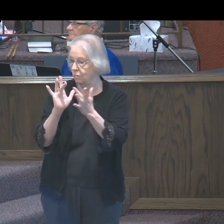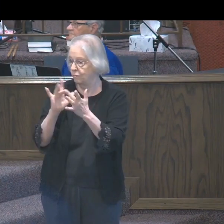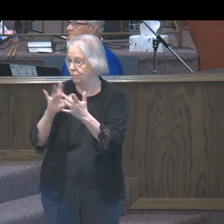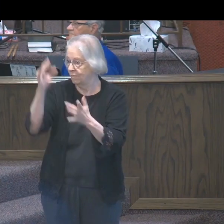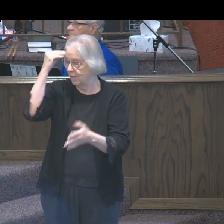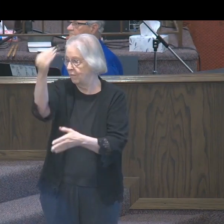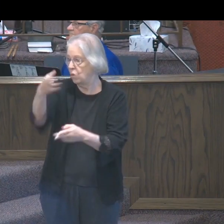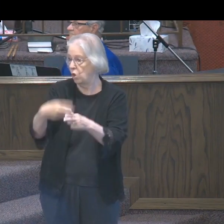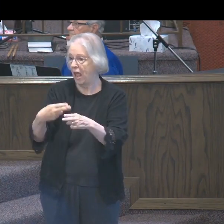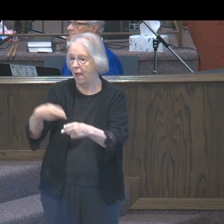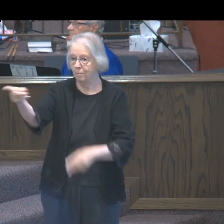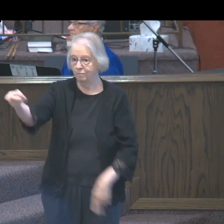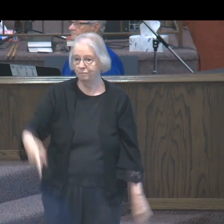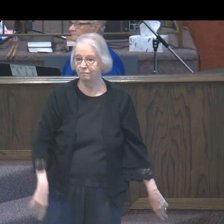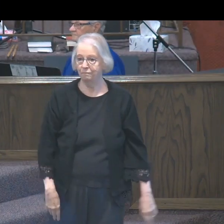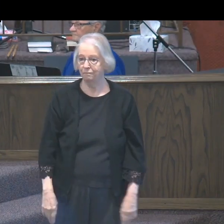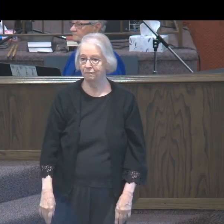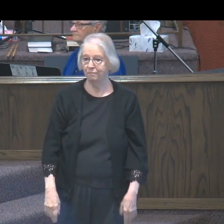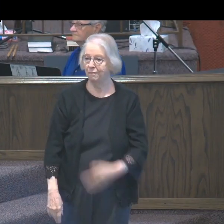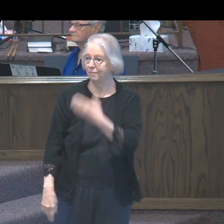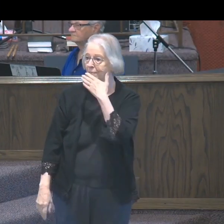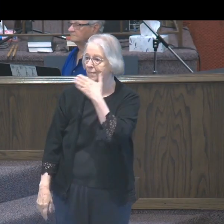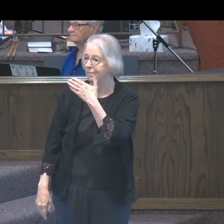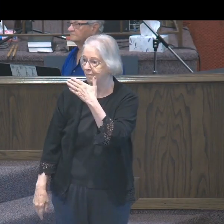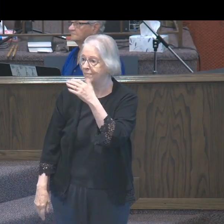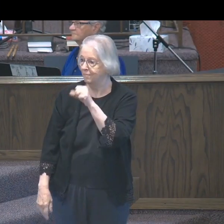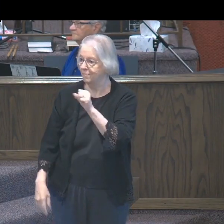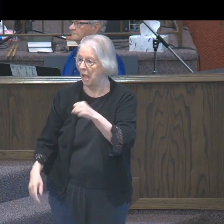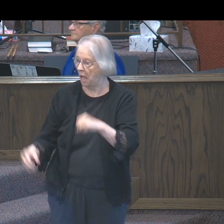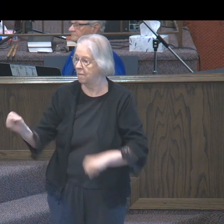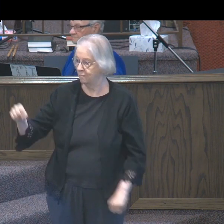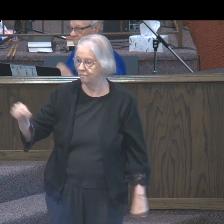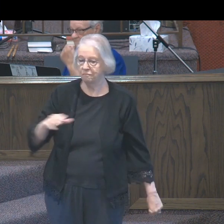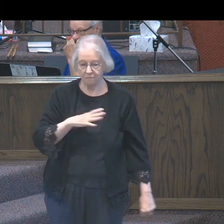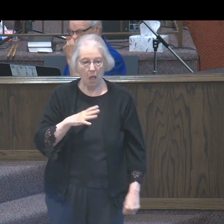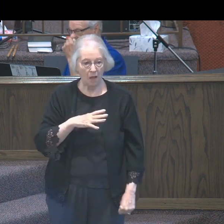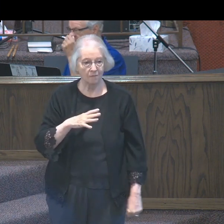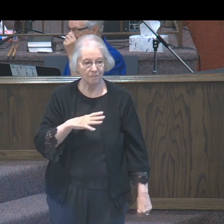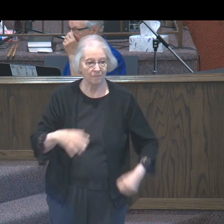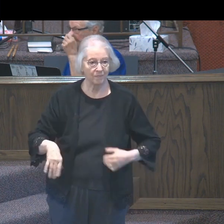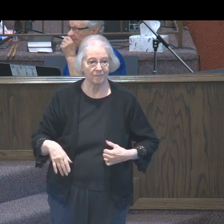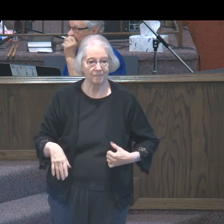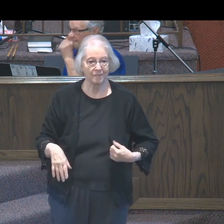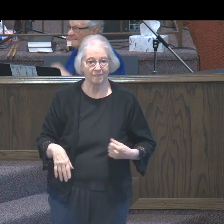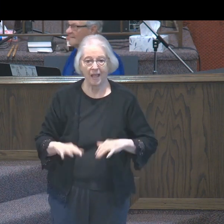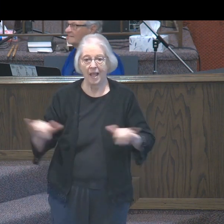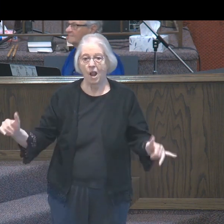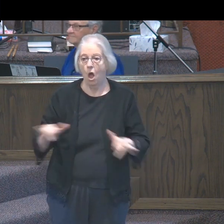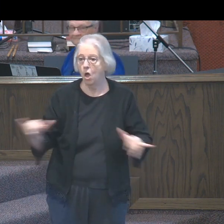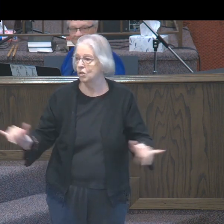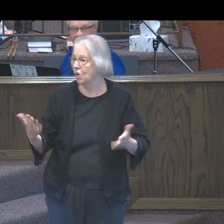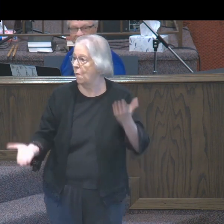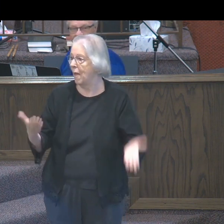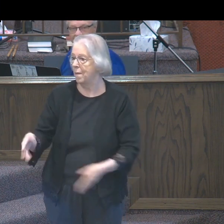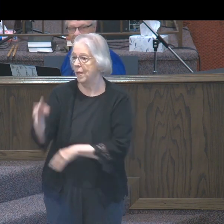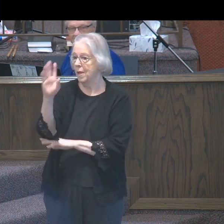of our property line. We got to raise the canopy on those. So we may also pick that same day to trim bushes. So Sandy, we